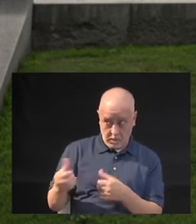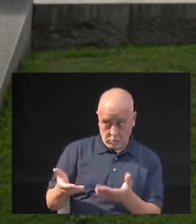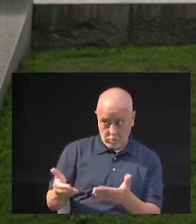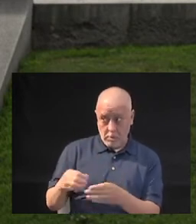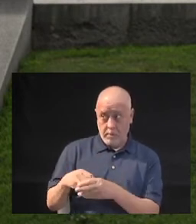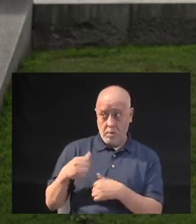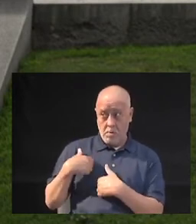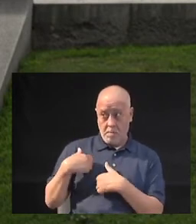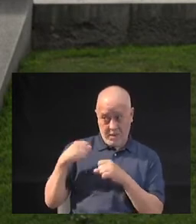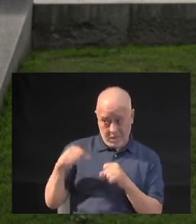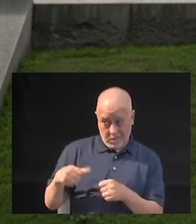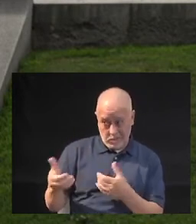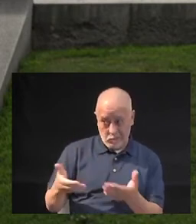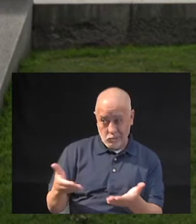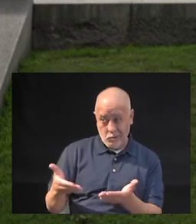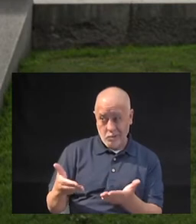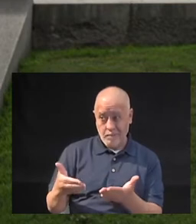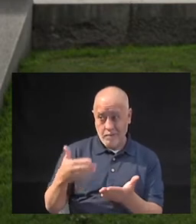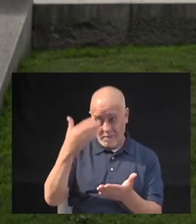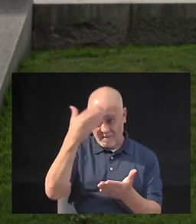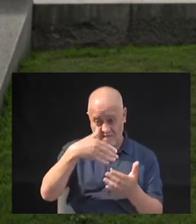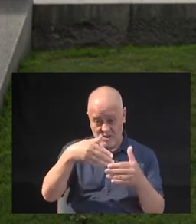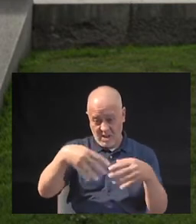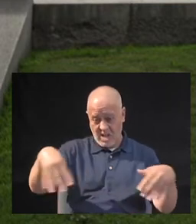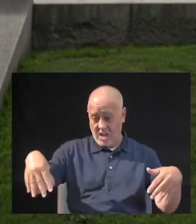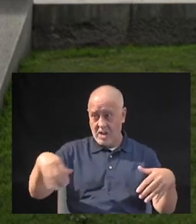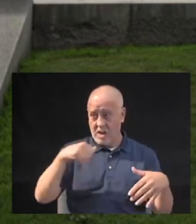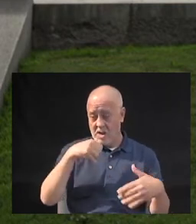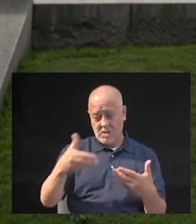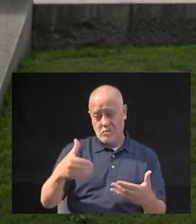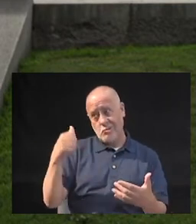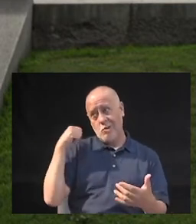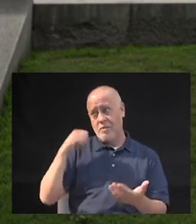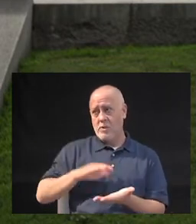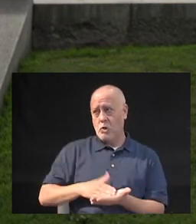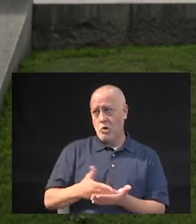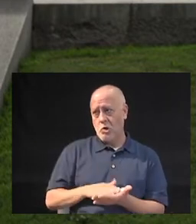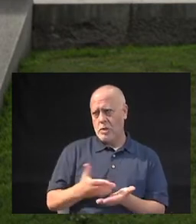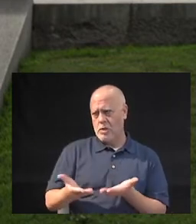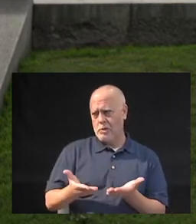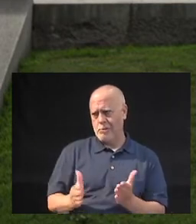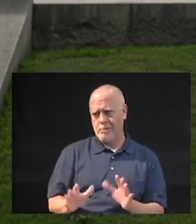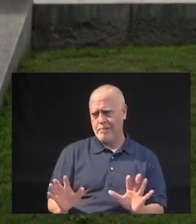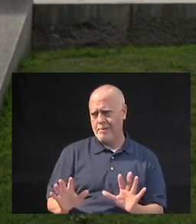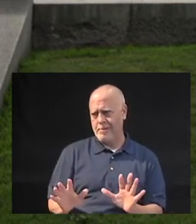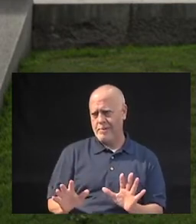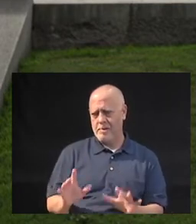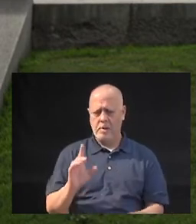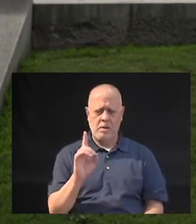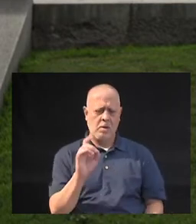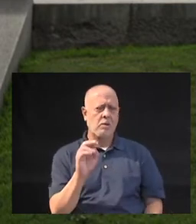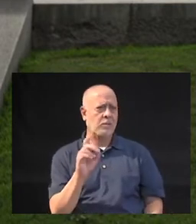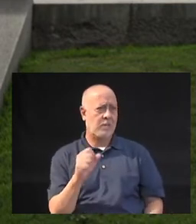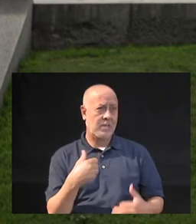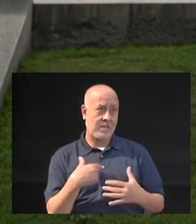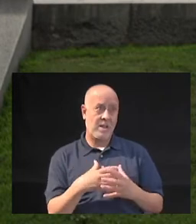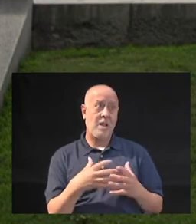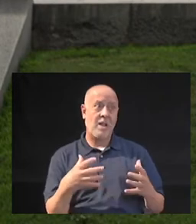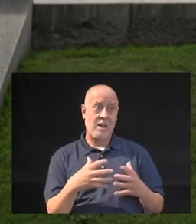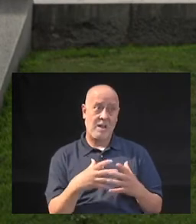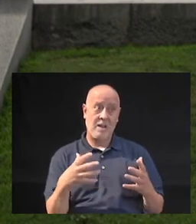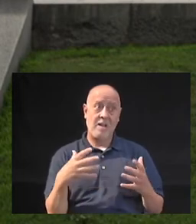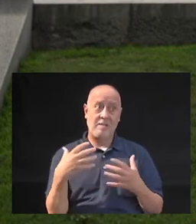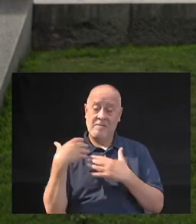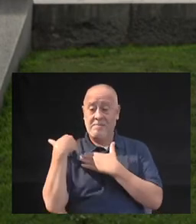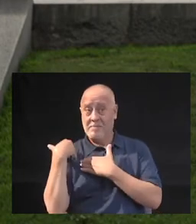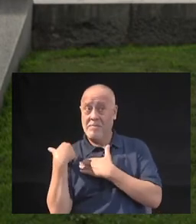Army, whether they can actually serve in the front lines and not just serve as cooks and servants. And so Douglass has a lot at stake in this because he's trying